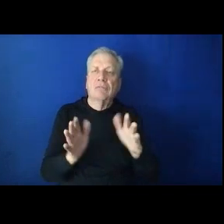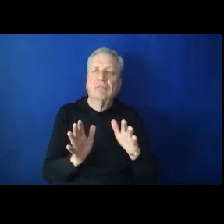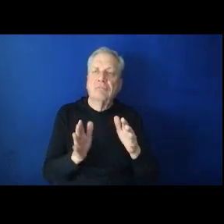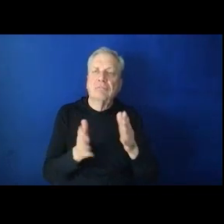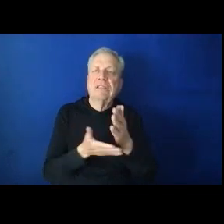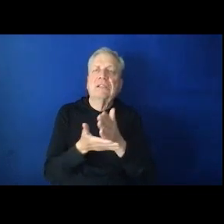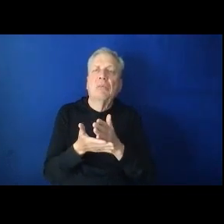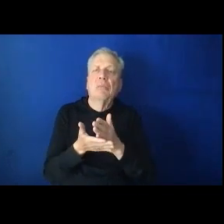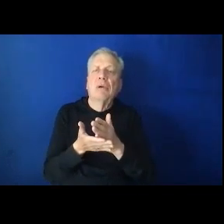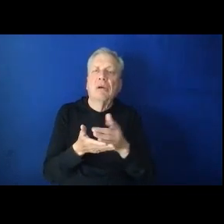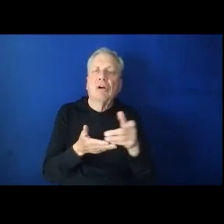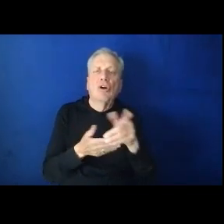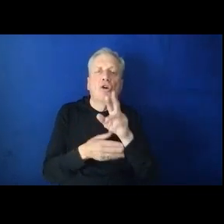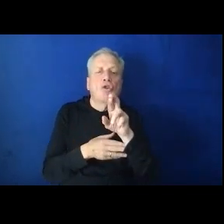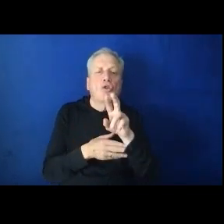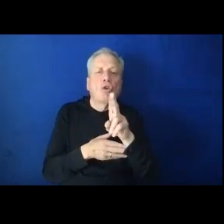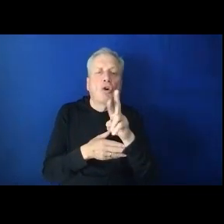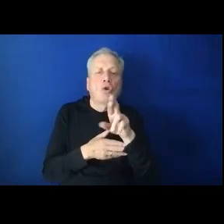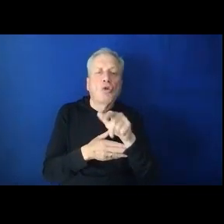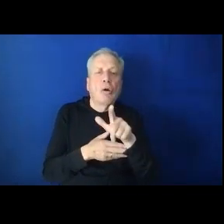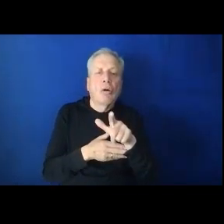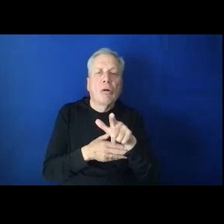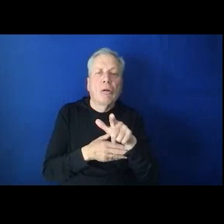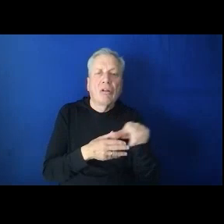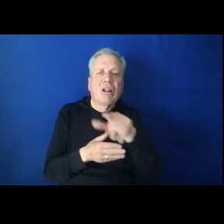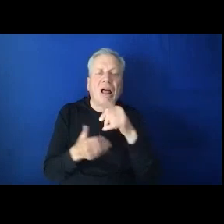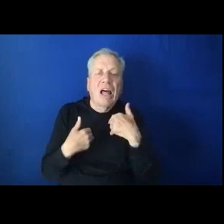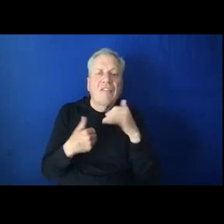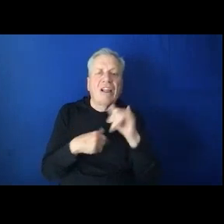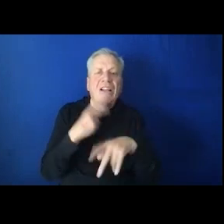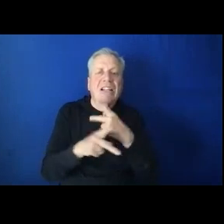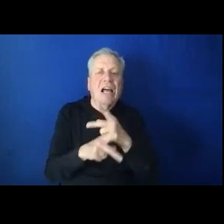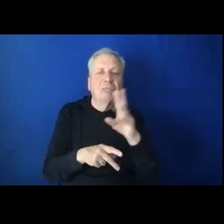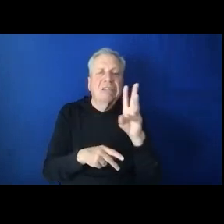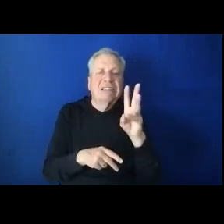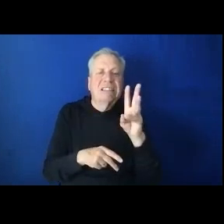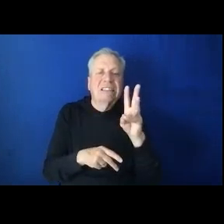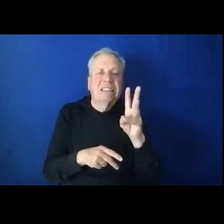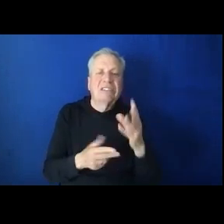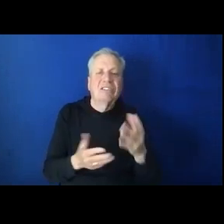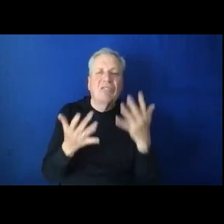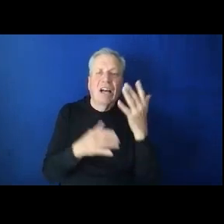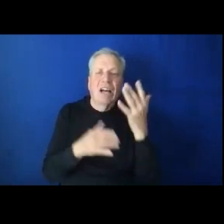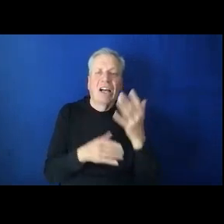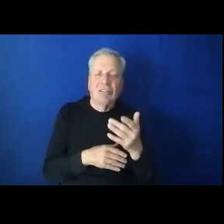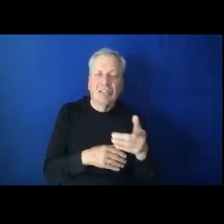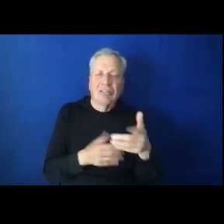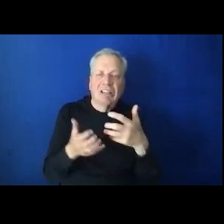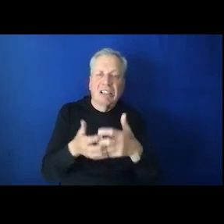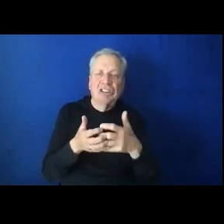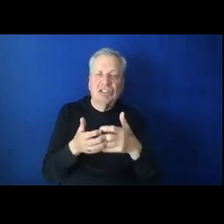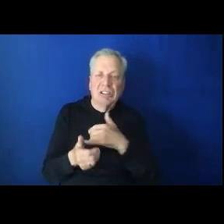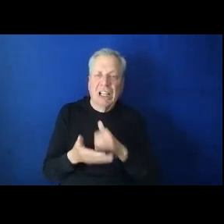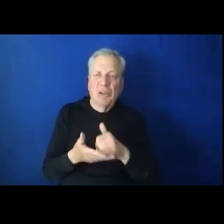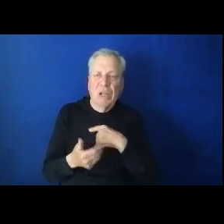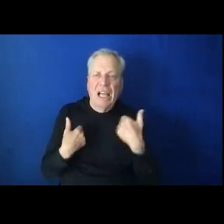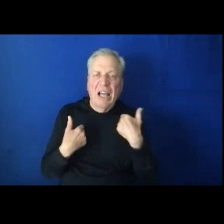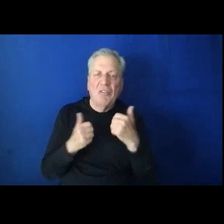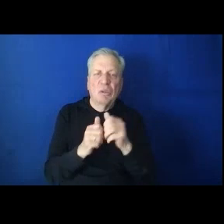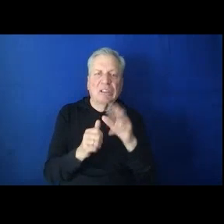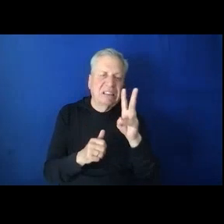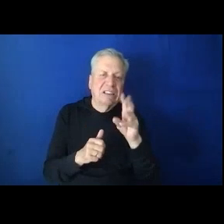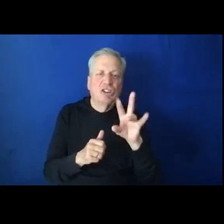some rural departments would call a brush truck, but a Type 6 wildland fire engine. And we staff that with about 7 or 8 people throughout the